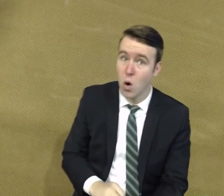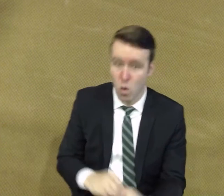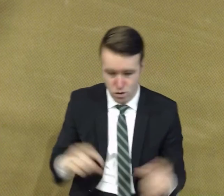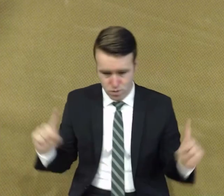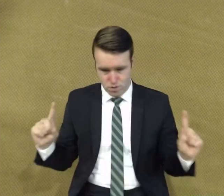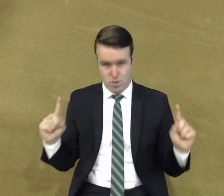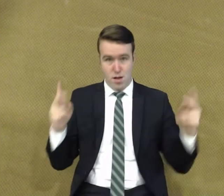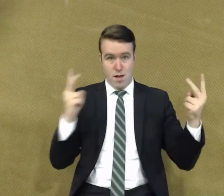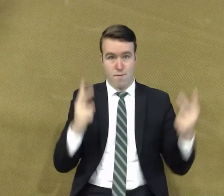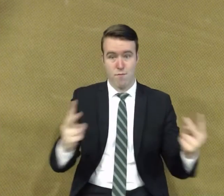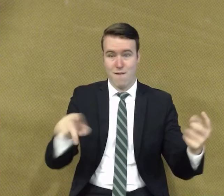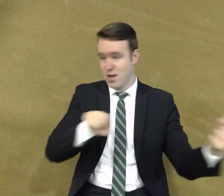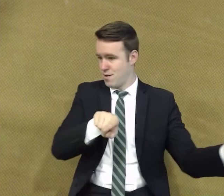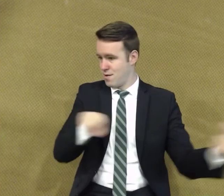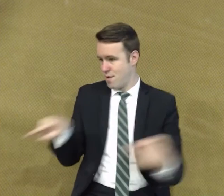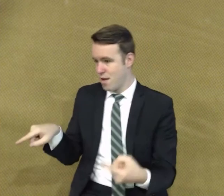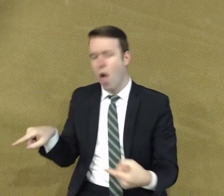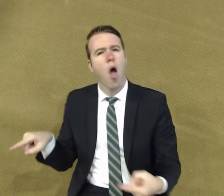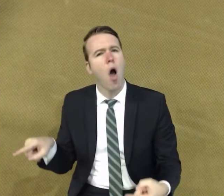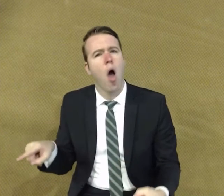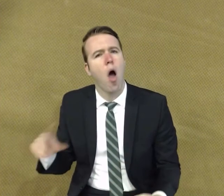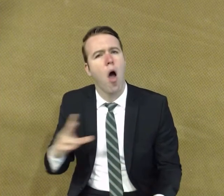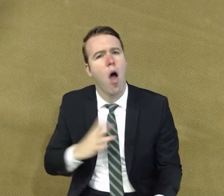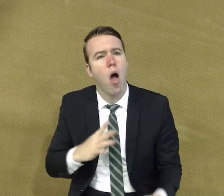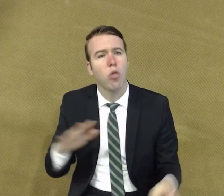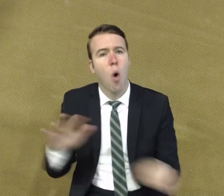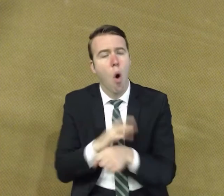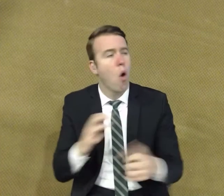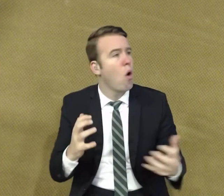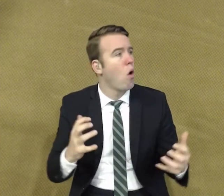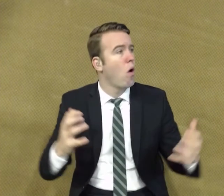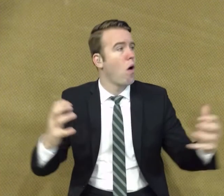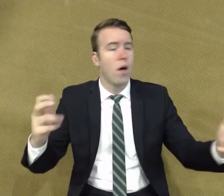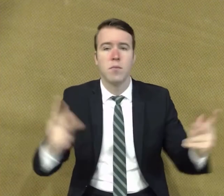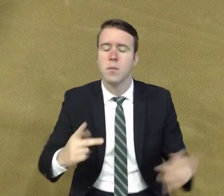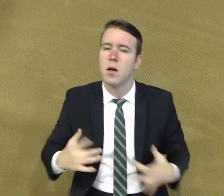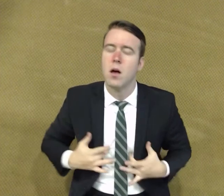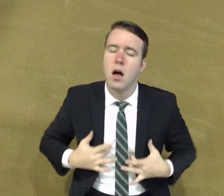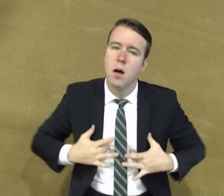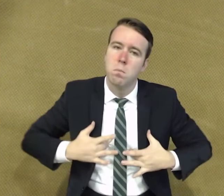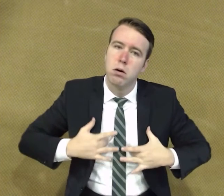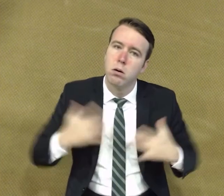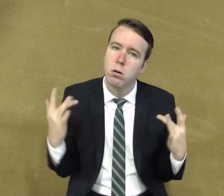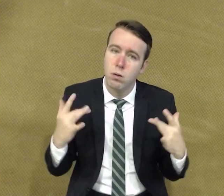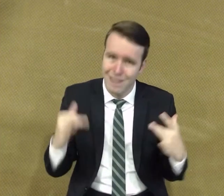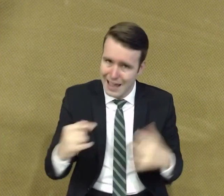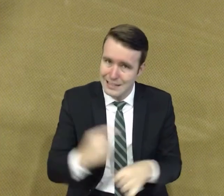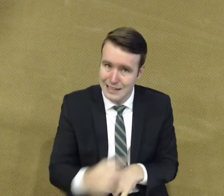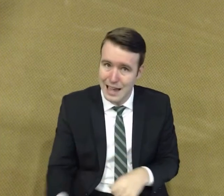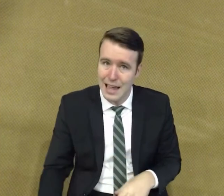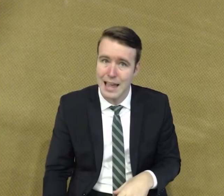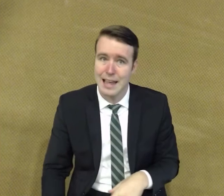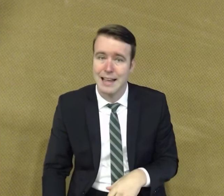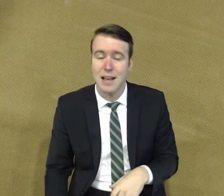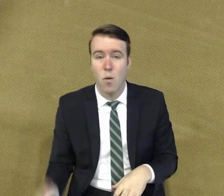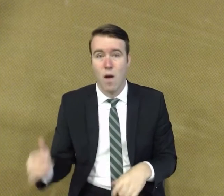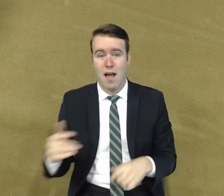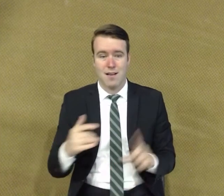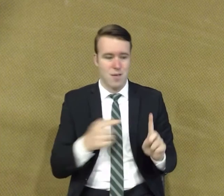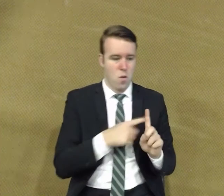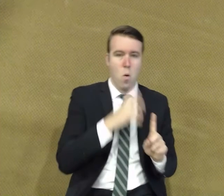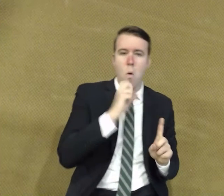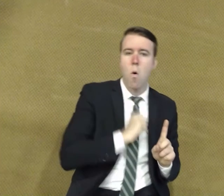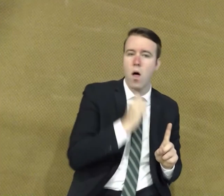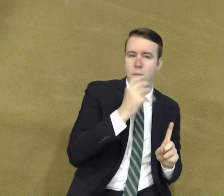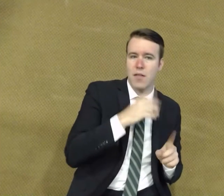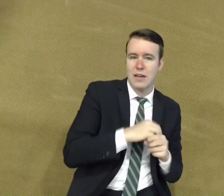have been an ecstatic moment for the entire congregation of people that was there that day, because of this old mother in